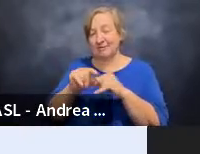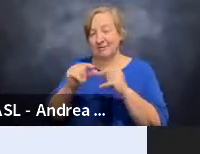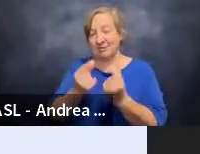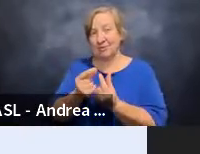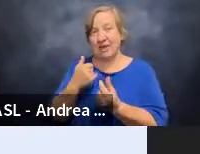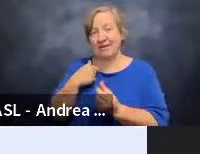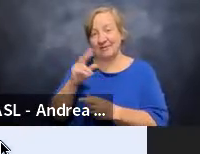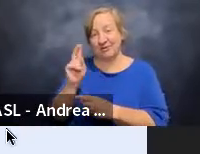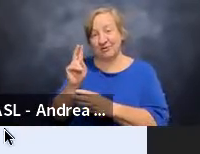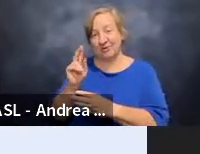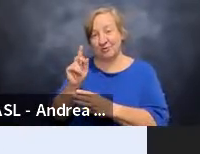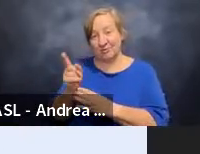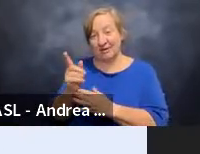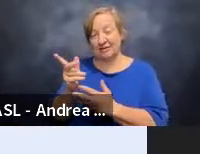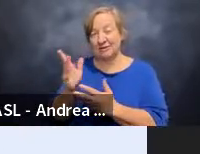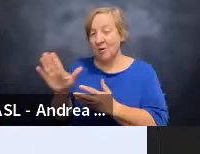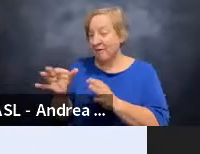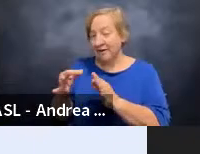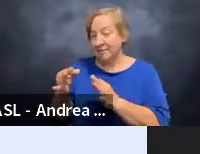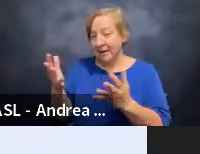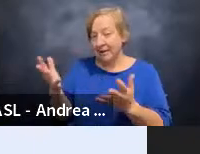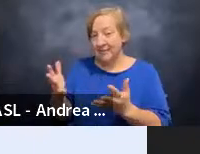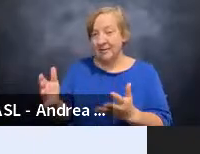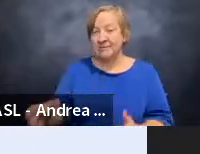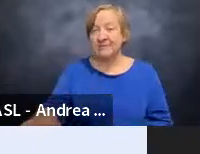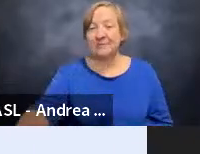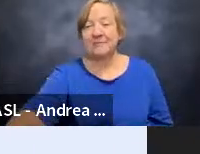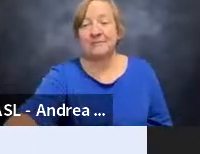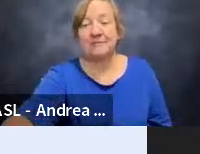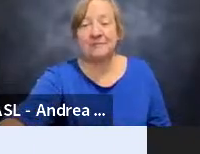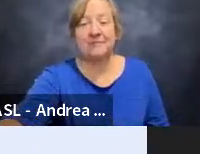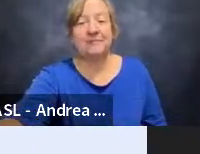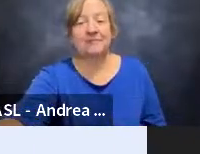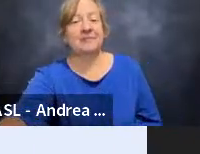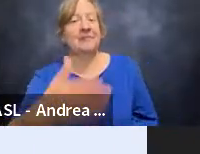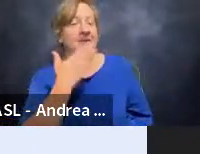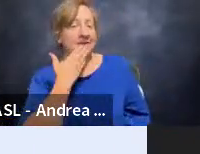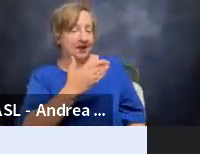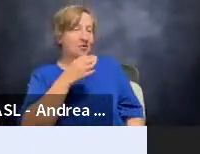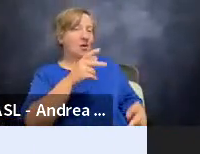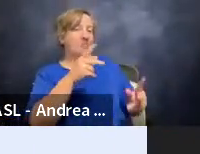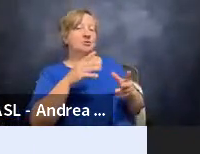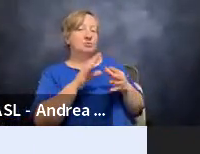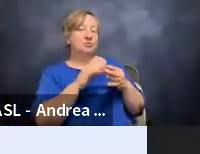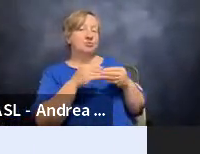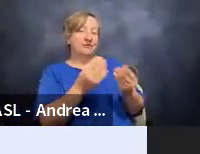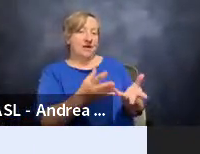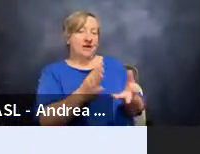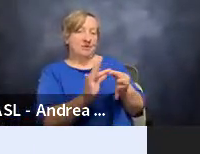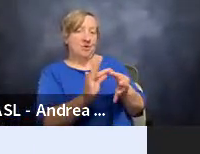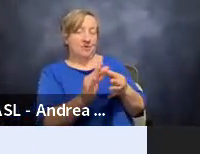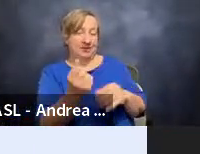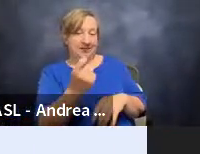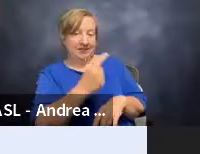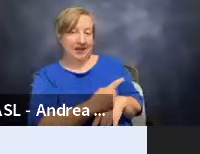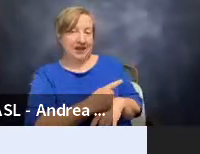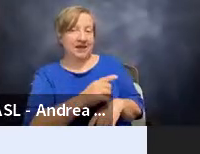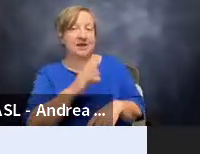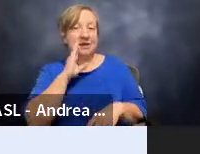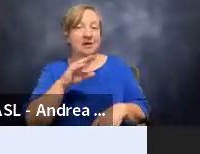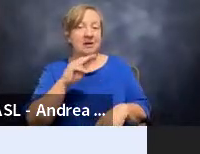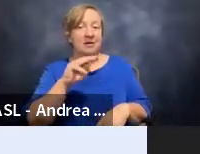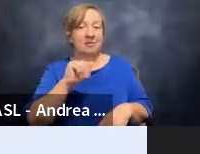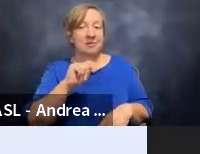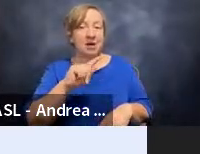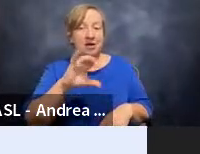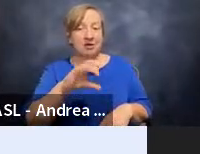minutes. We'd love to hear any feedback that you have for the group. Well, thank you so much for the opportunity to provide comment today. As you know, my name is Machu